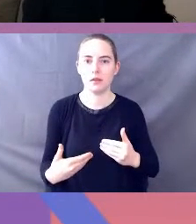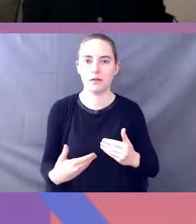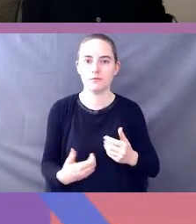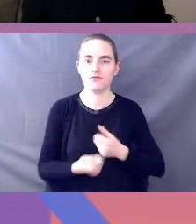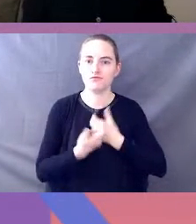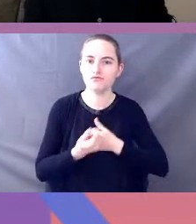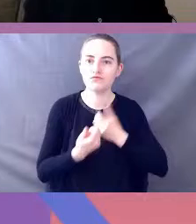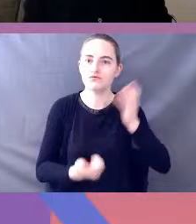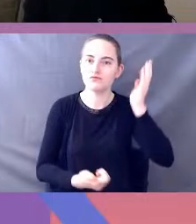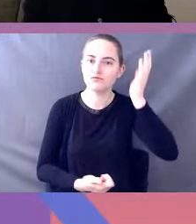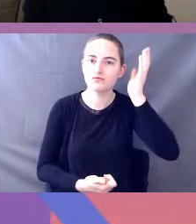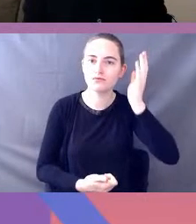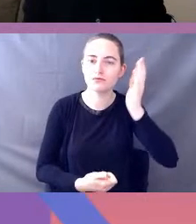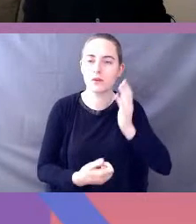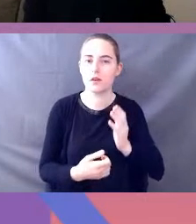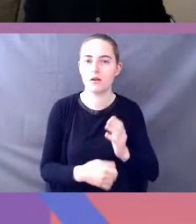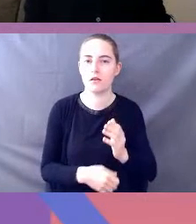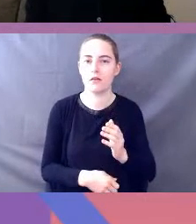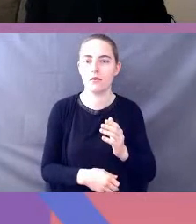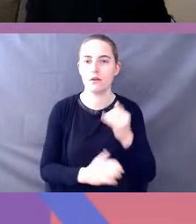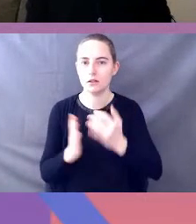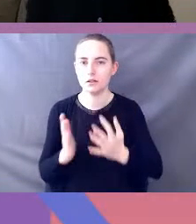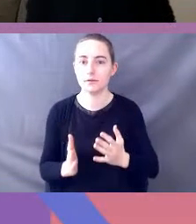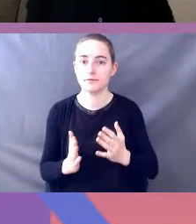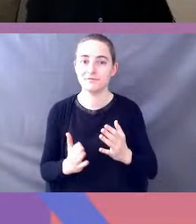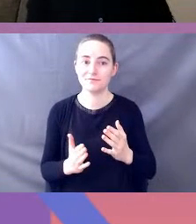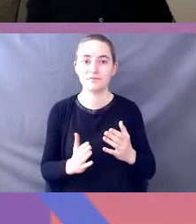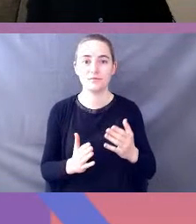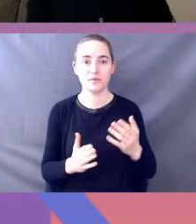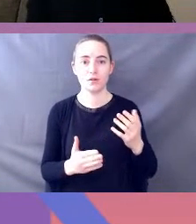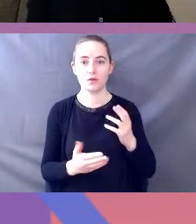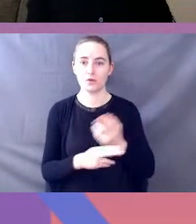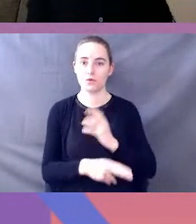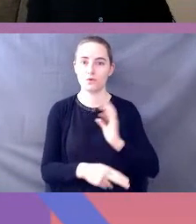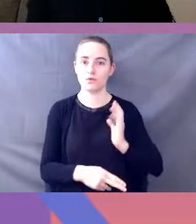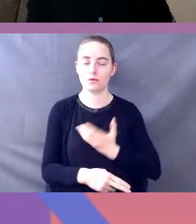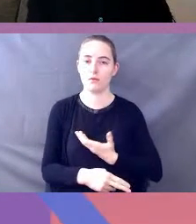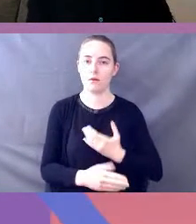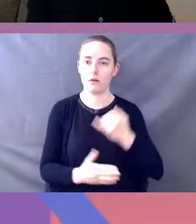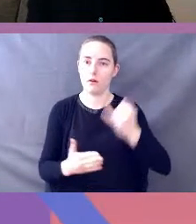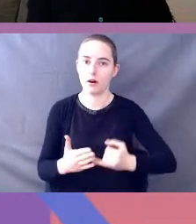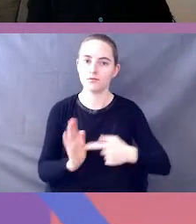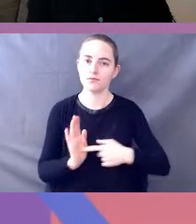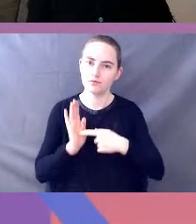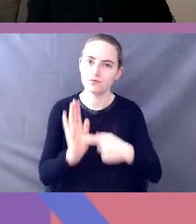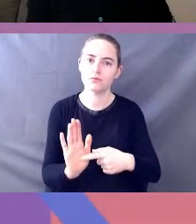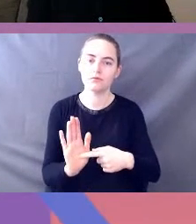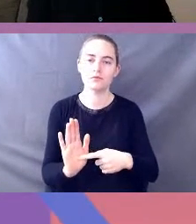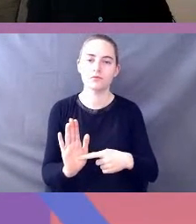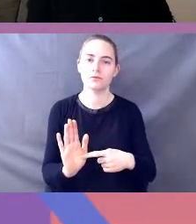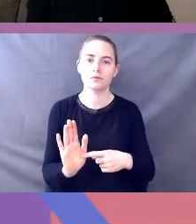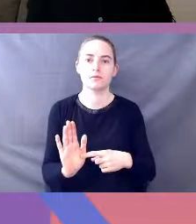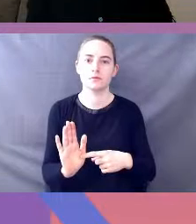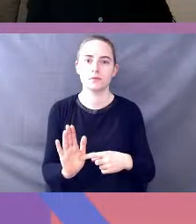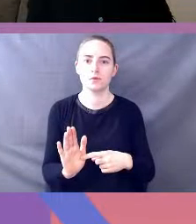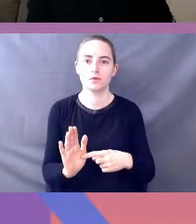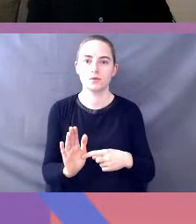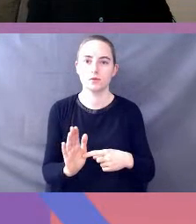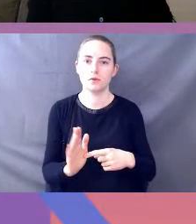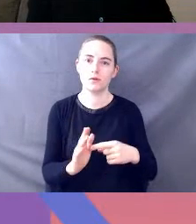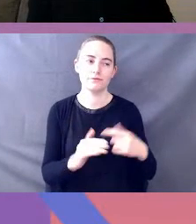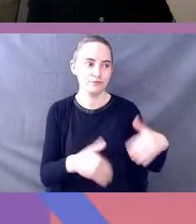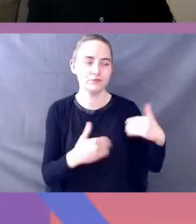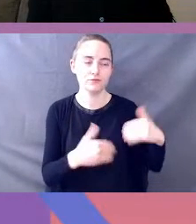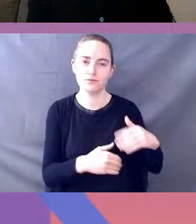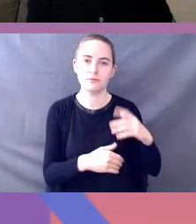to be a voice for the voiceless and take action for the actionless. So that's why I feel it's important, because there's